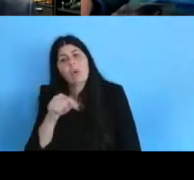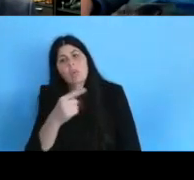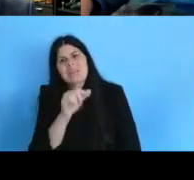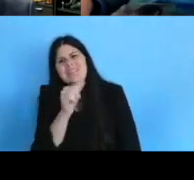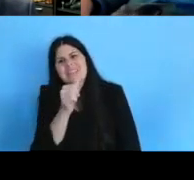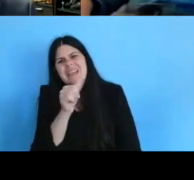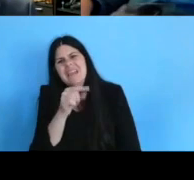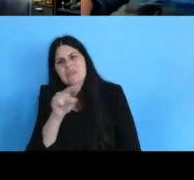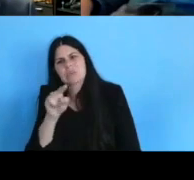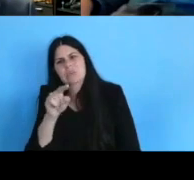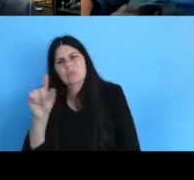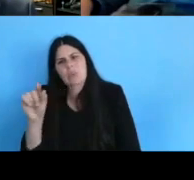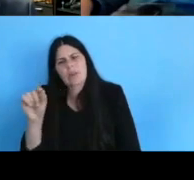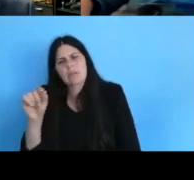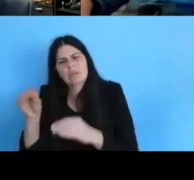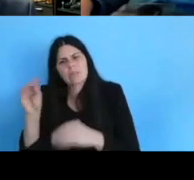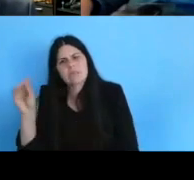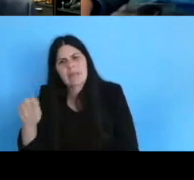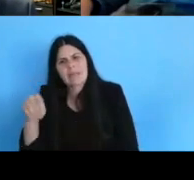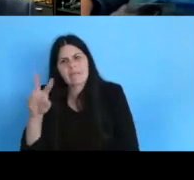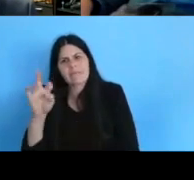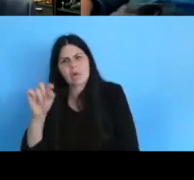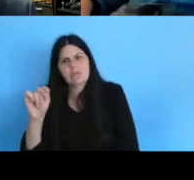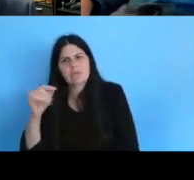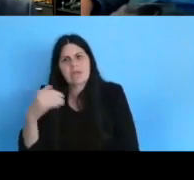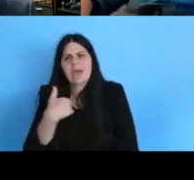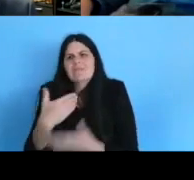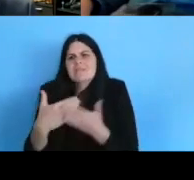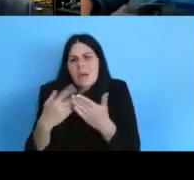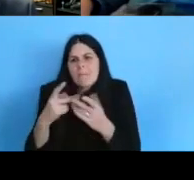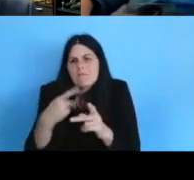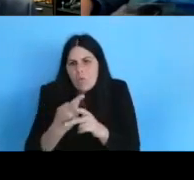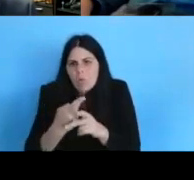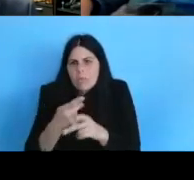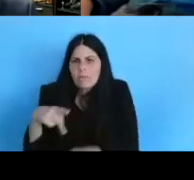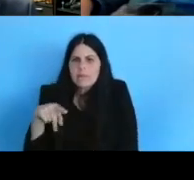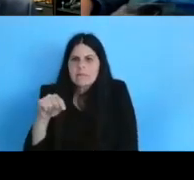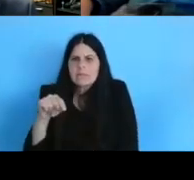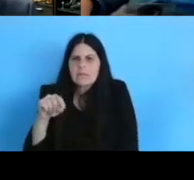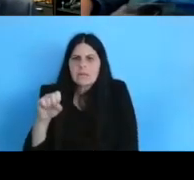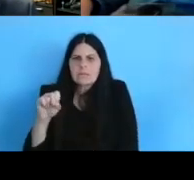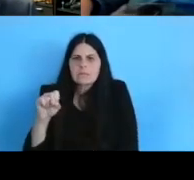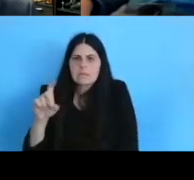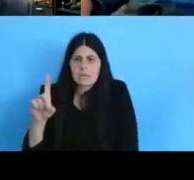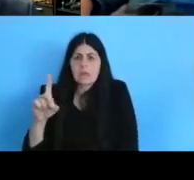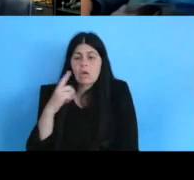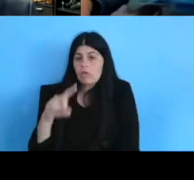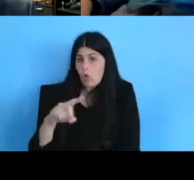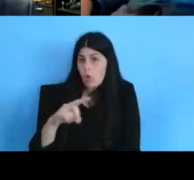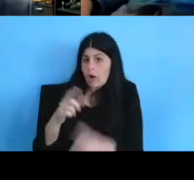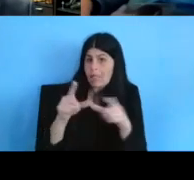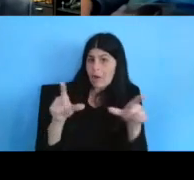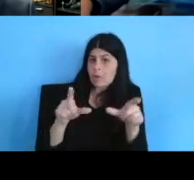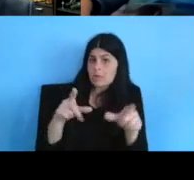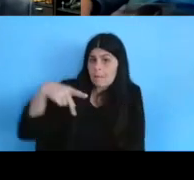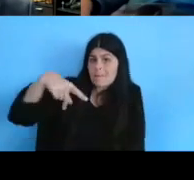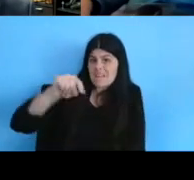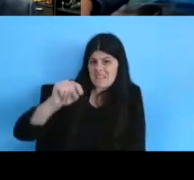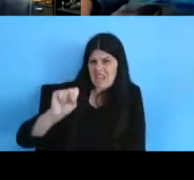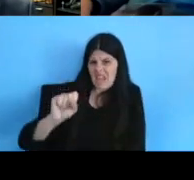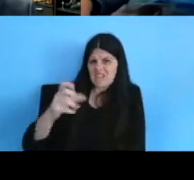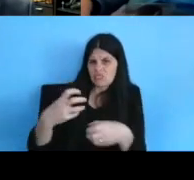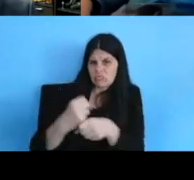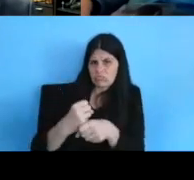form of PTSD. Just for the sake of language, I'm going to call it PTS. PTS can also result